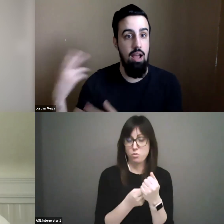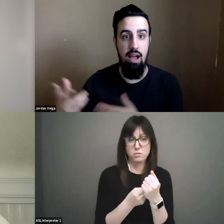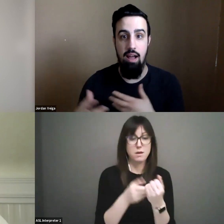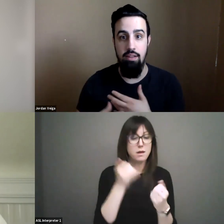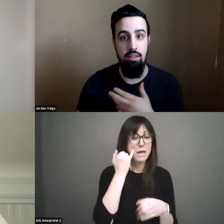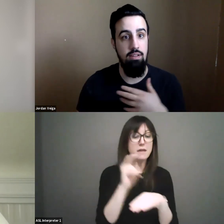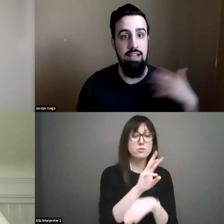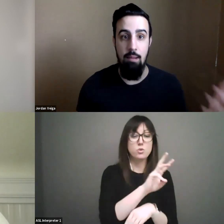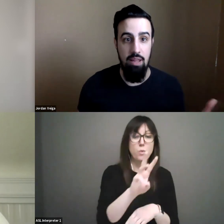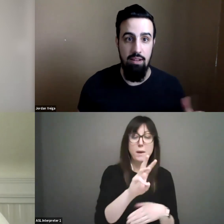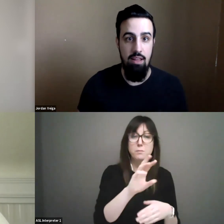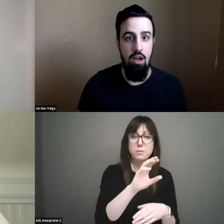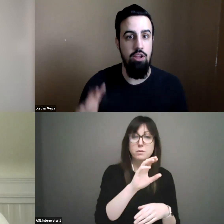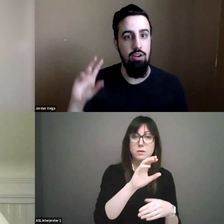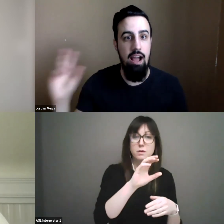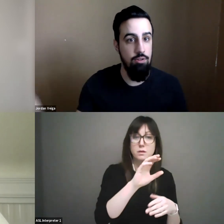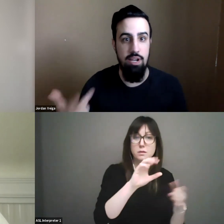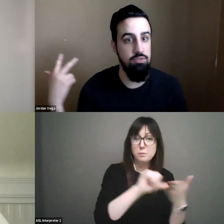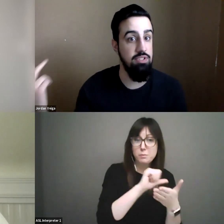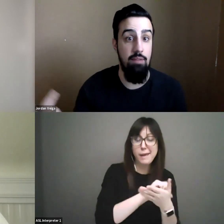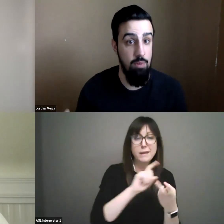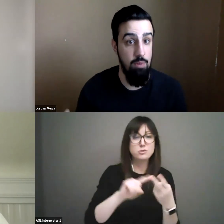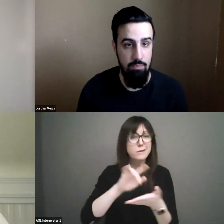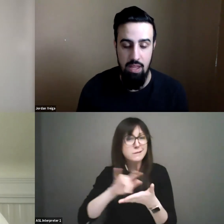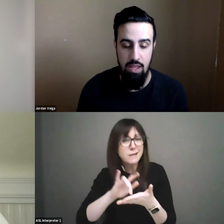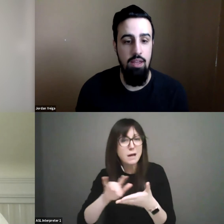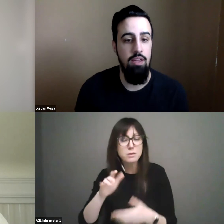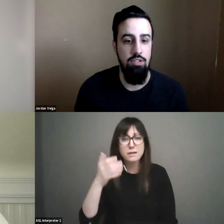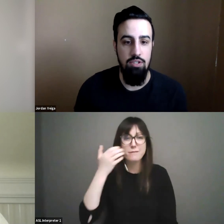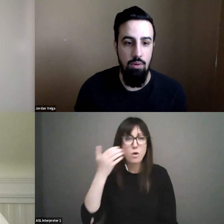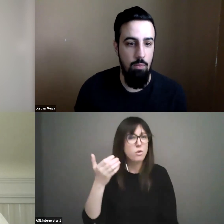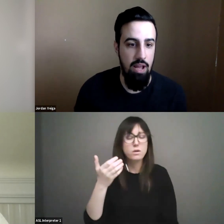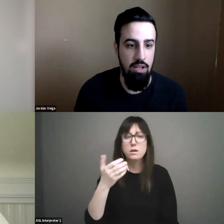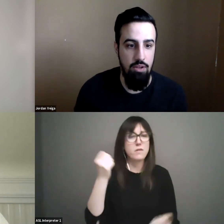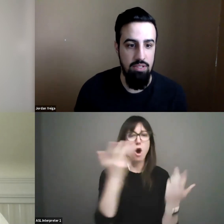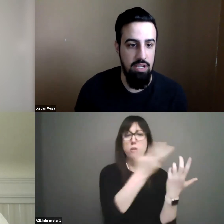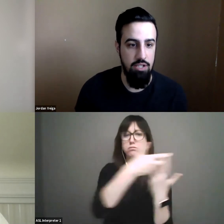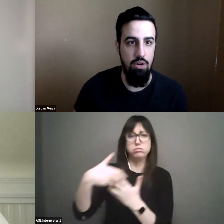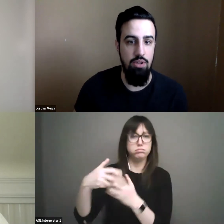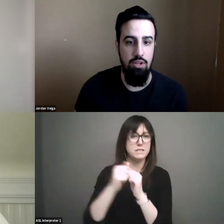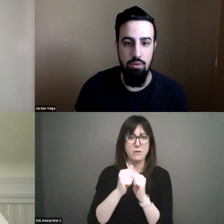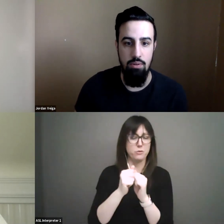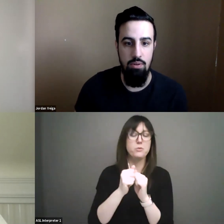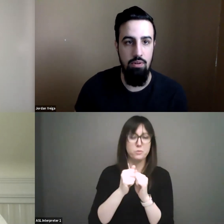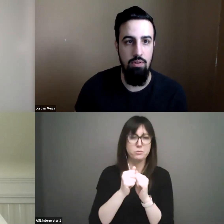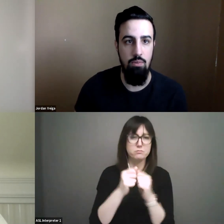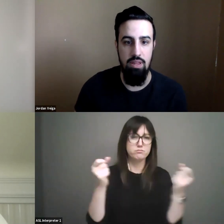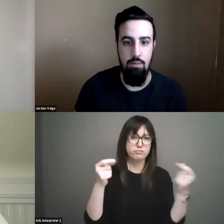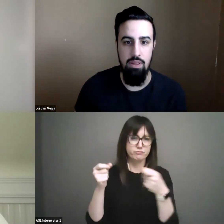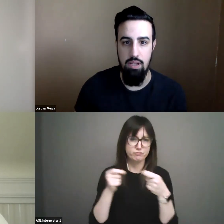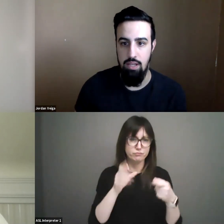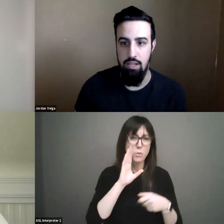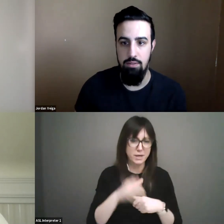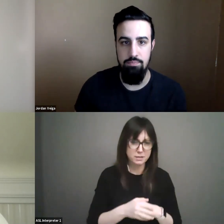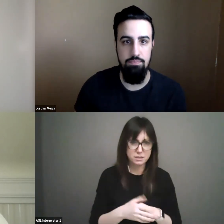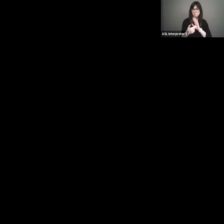browser, iPad, tablet, your account transfers everywhere. So what I can do is I can show you what that would